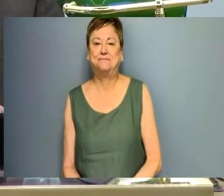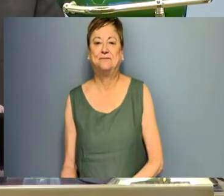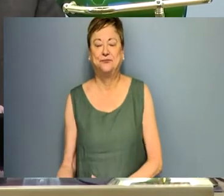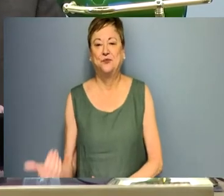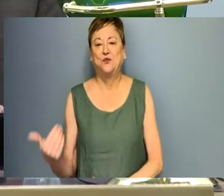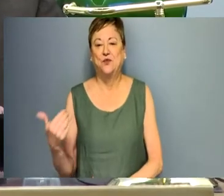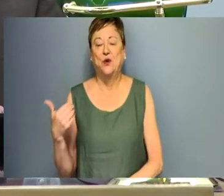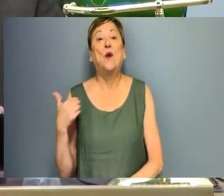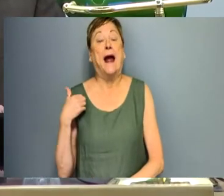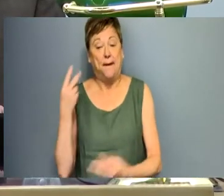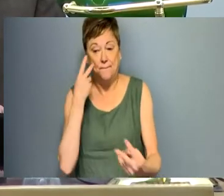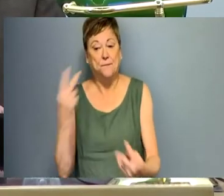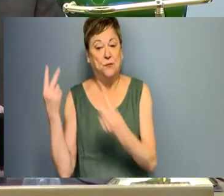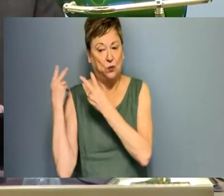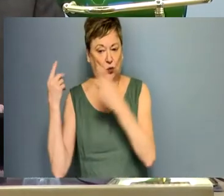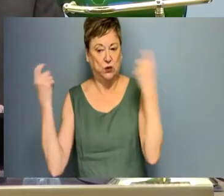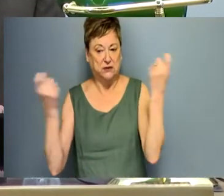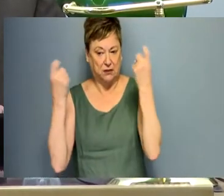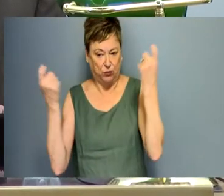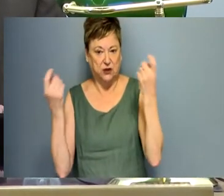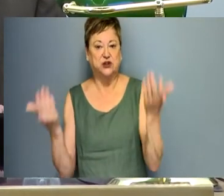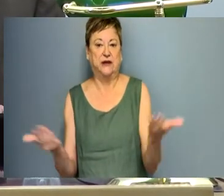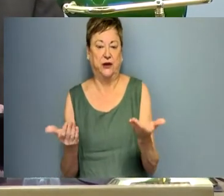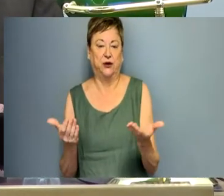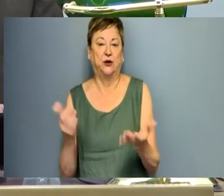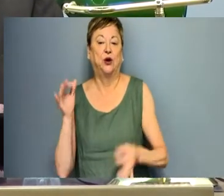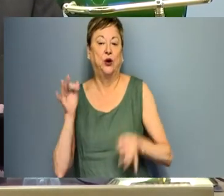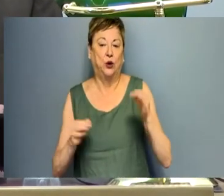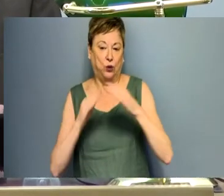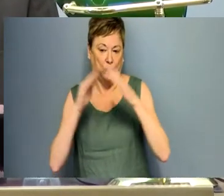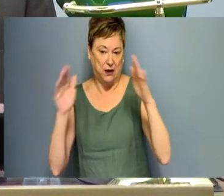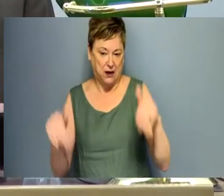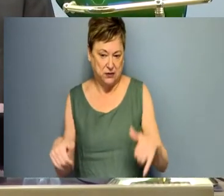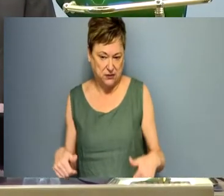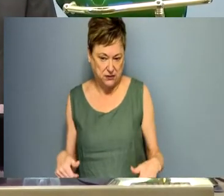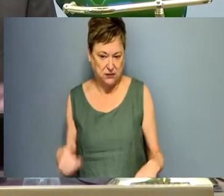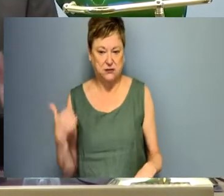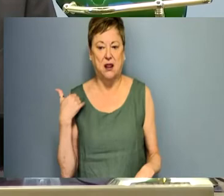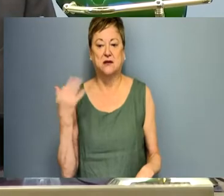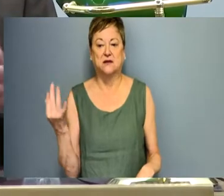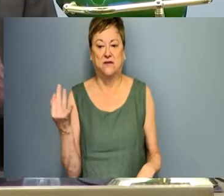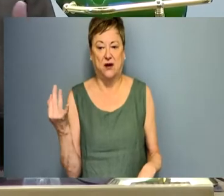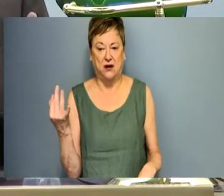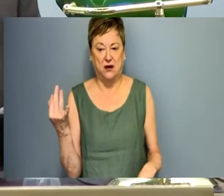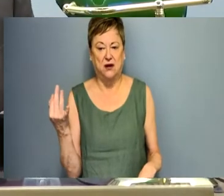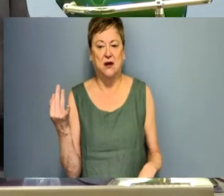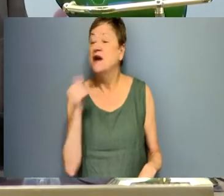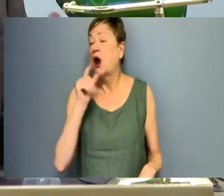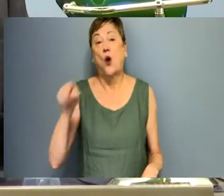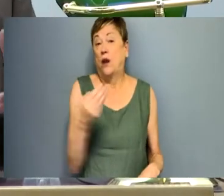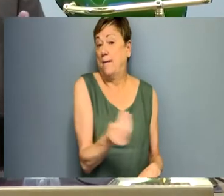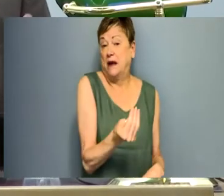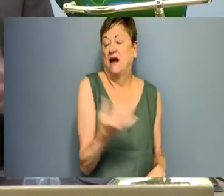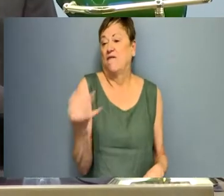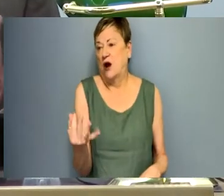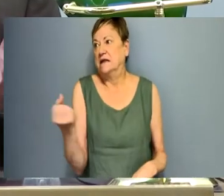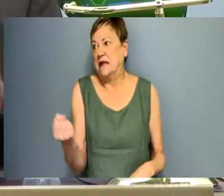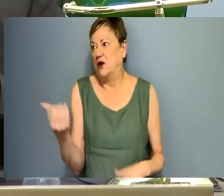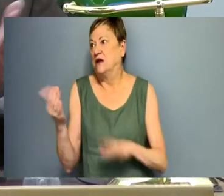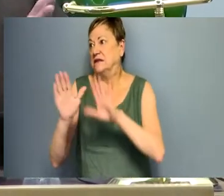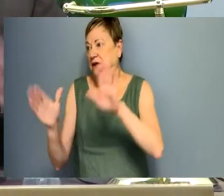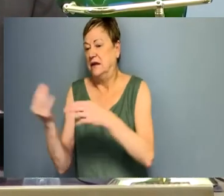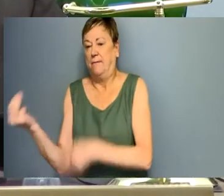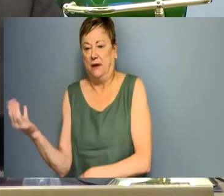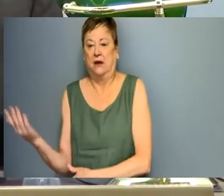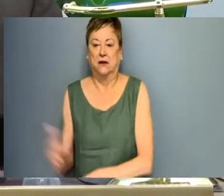We had a memorial celebration here at the courthouse on Friday. So it was just not Monday. It was Friday, Saturday, Sunday, and